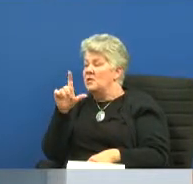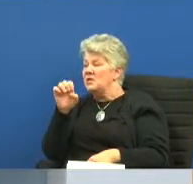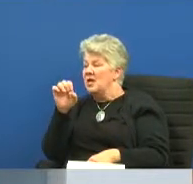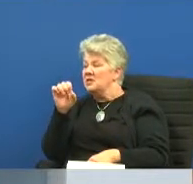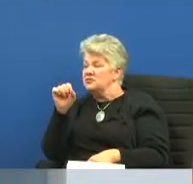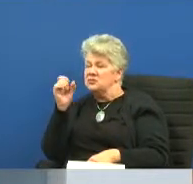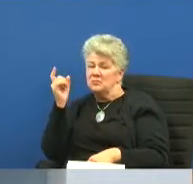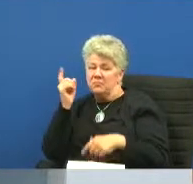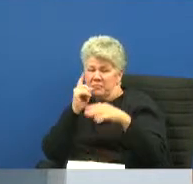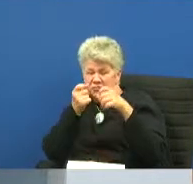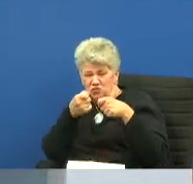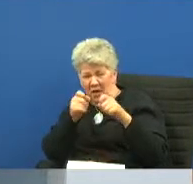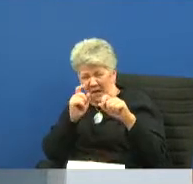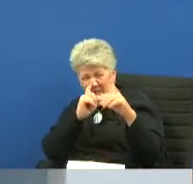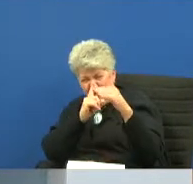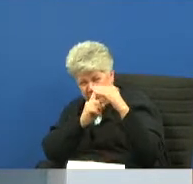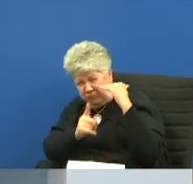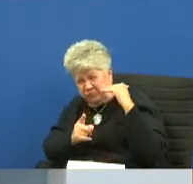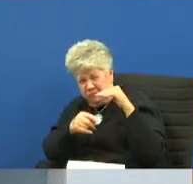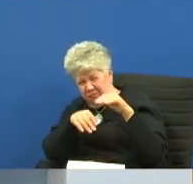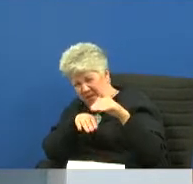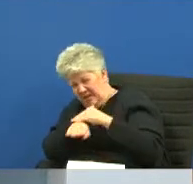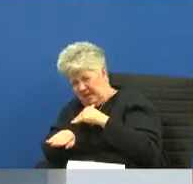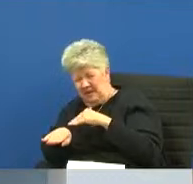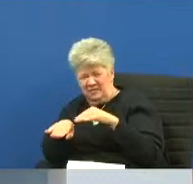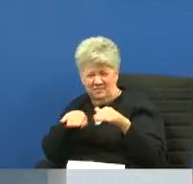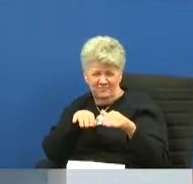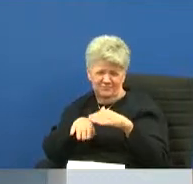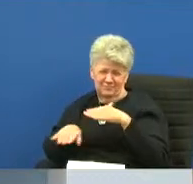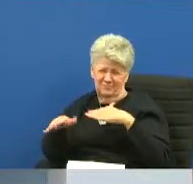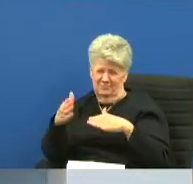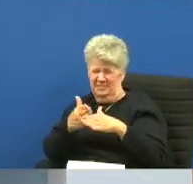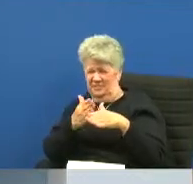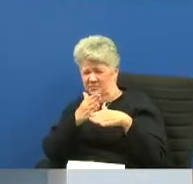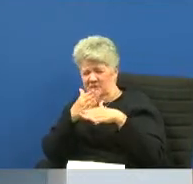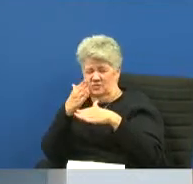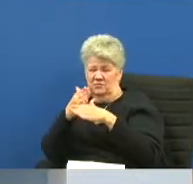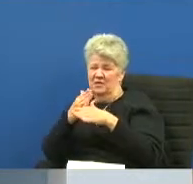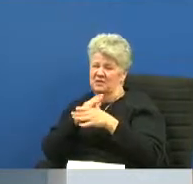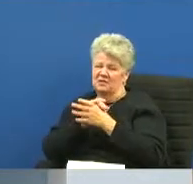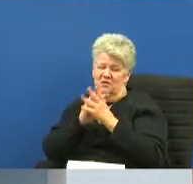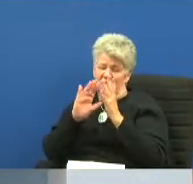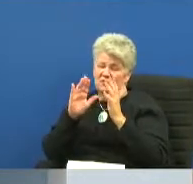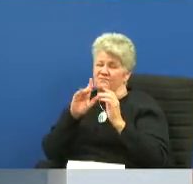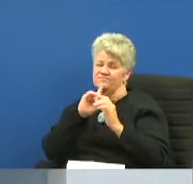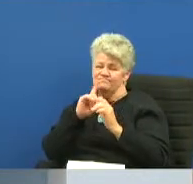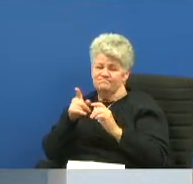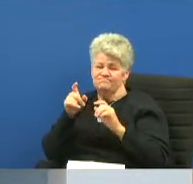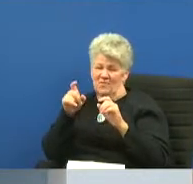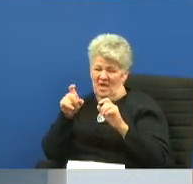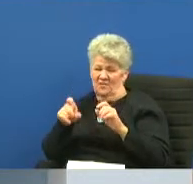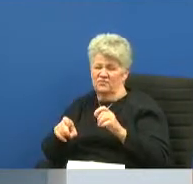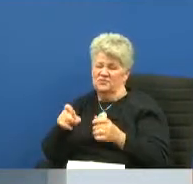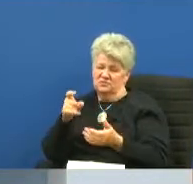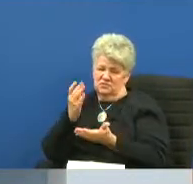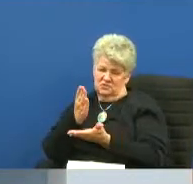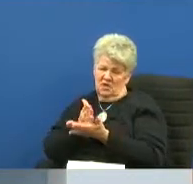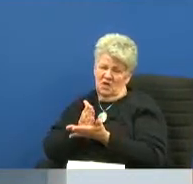get into these types of things. So all of that's going to have to be